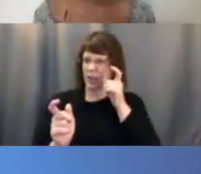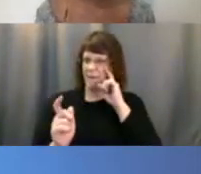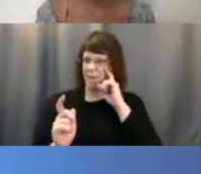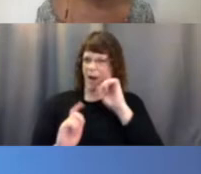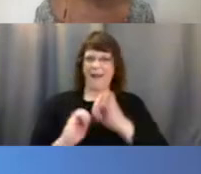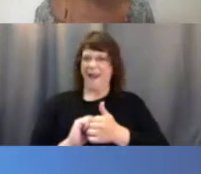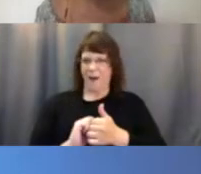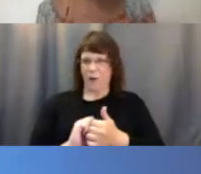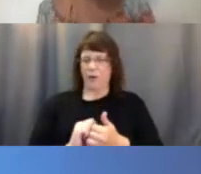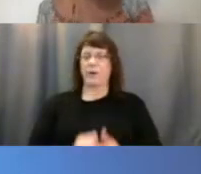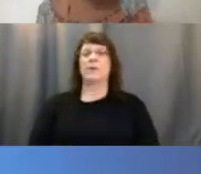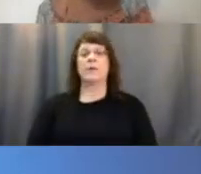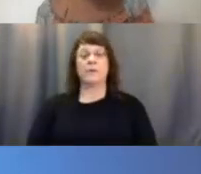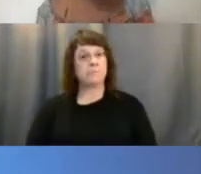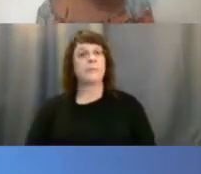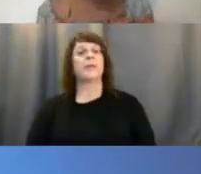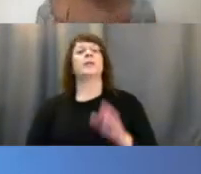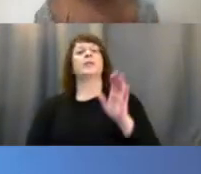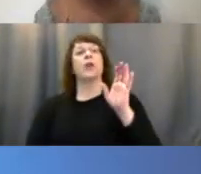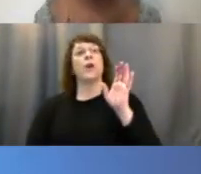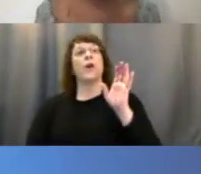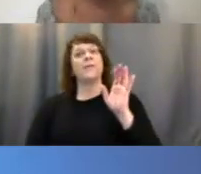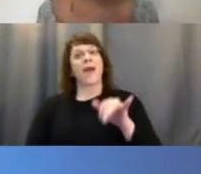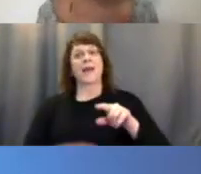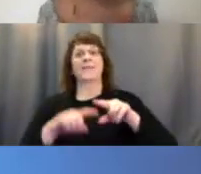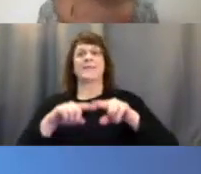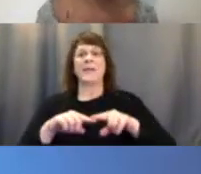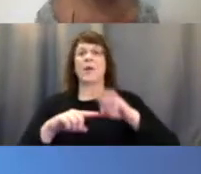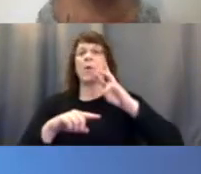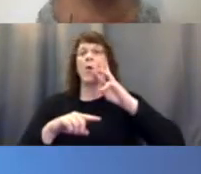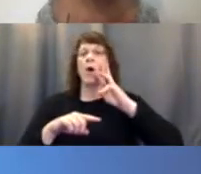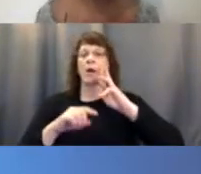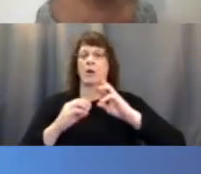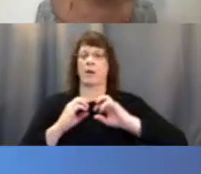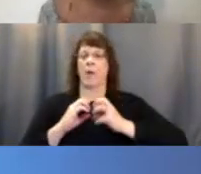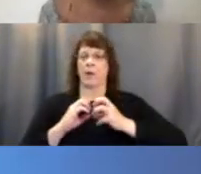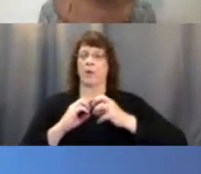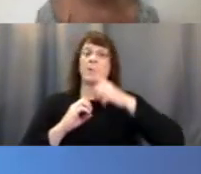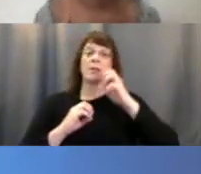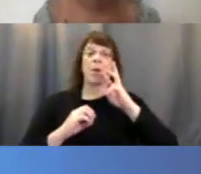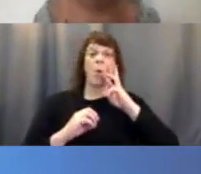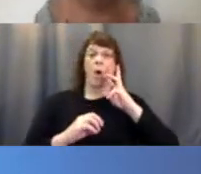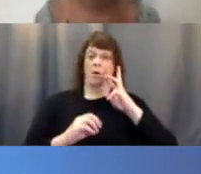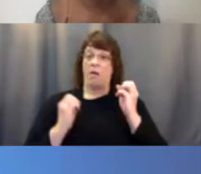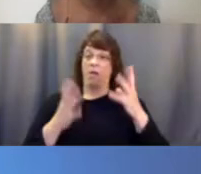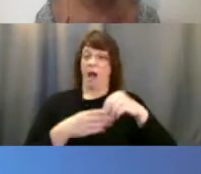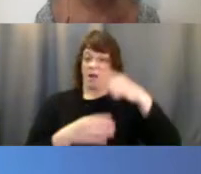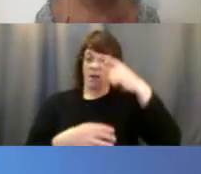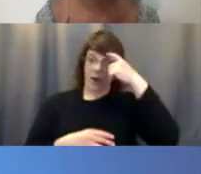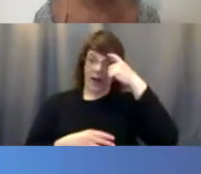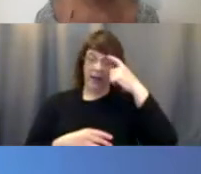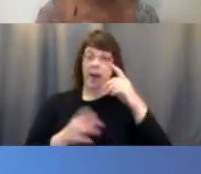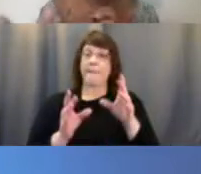work? So it plays on the water molecules. So since our brain has lots of water in it,